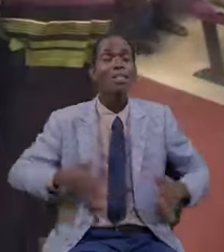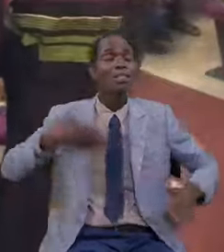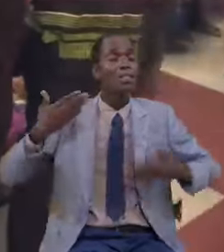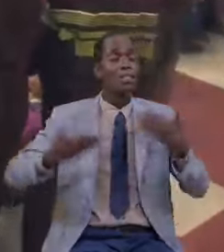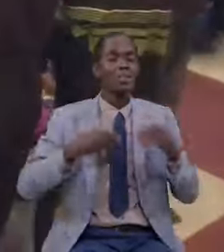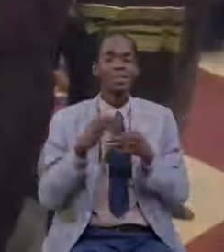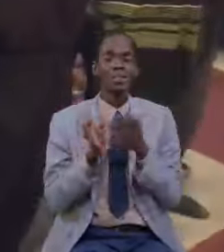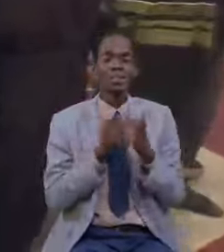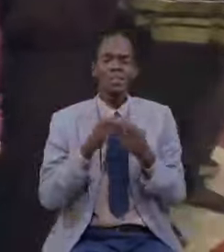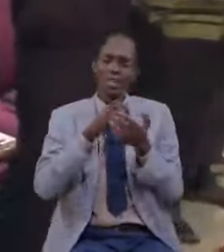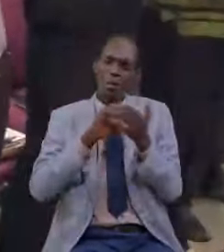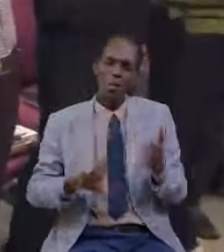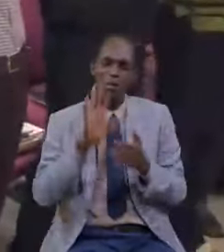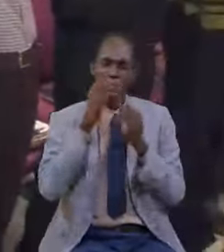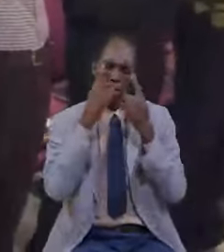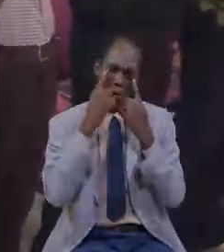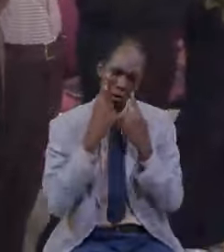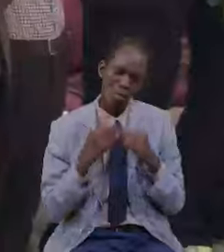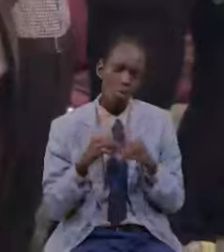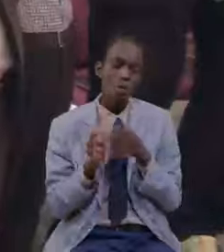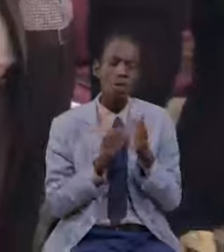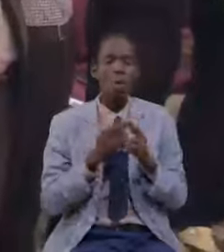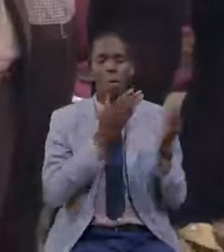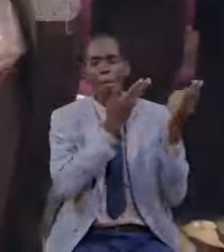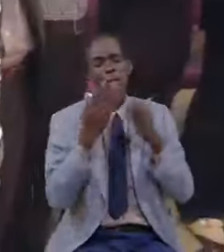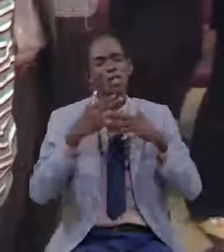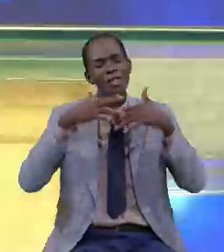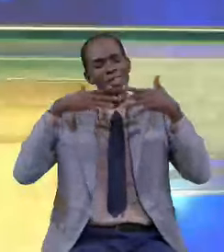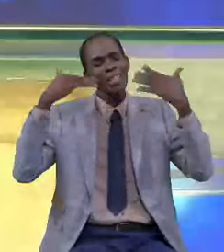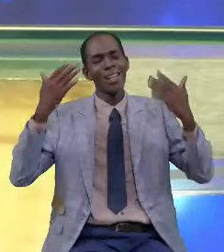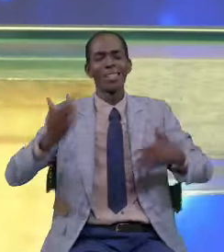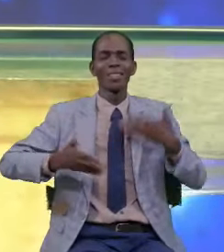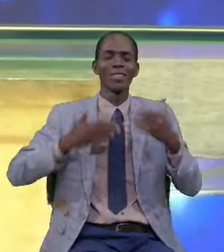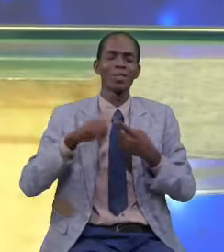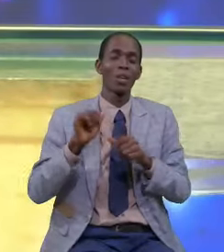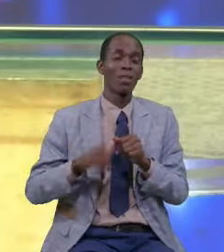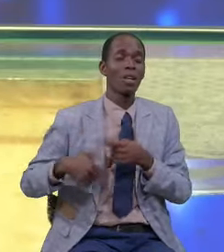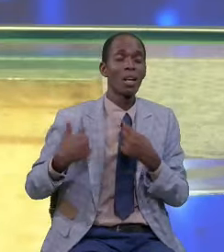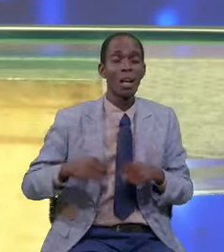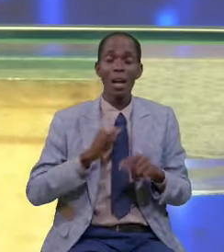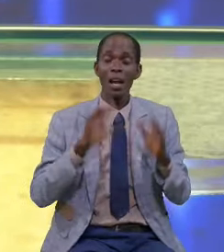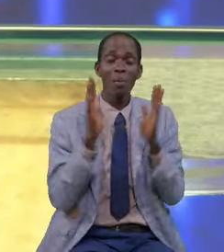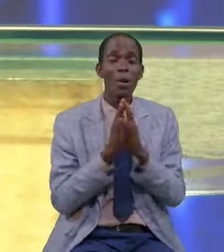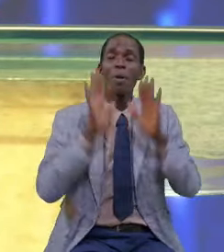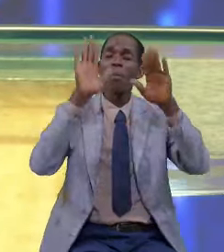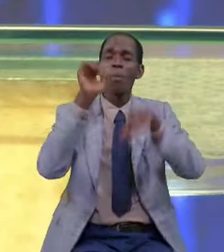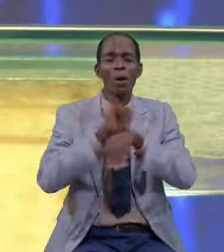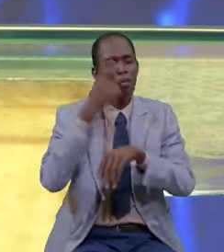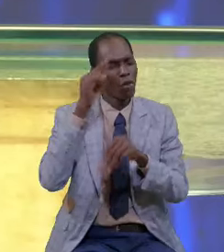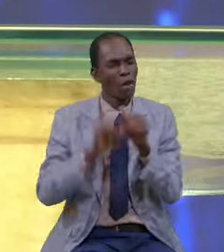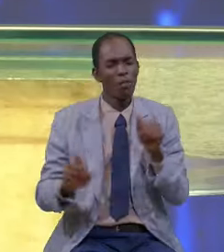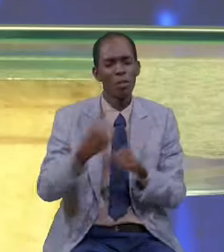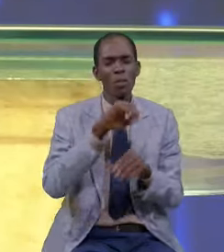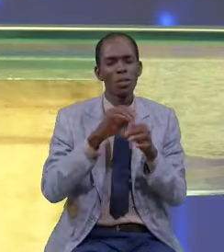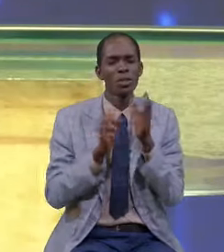away. Bring joy and laughter in every heart. And I pray miracle for everyone. On